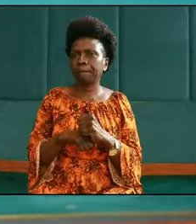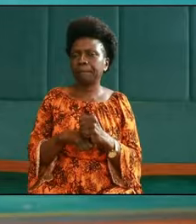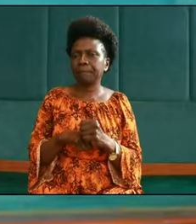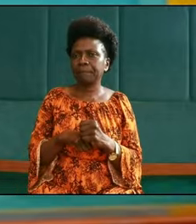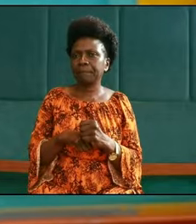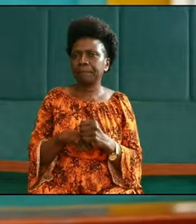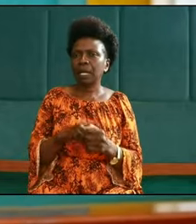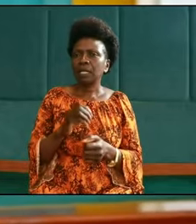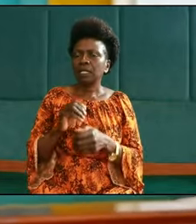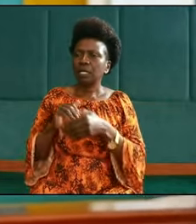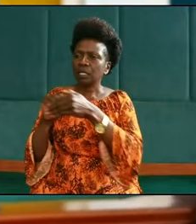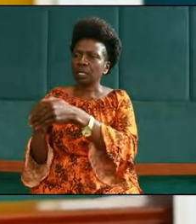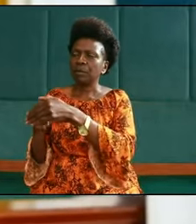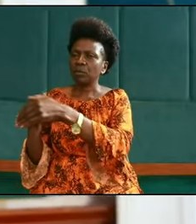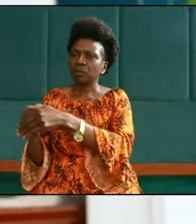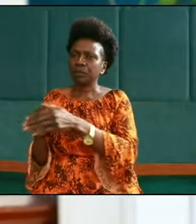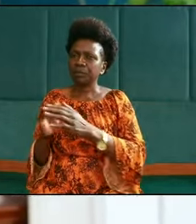You see, the disciples,